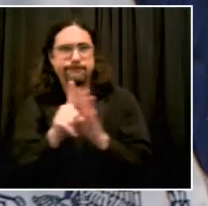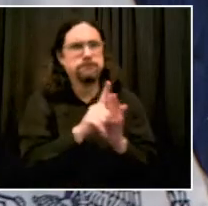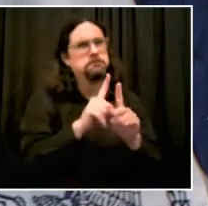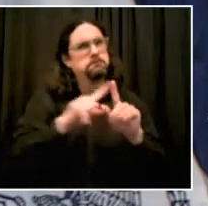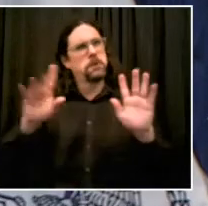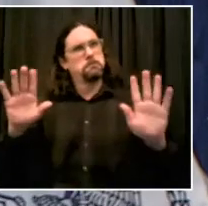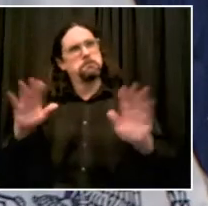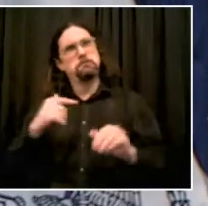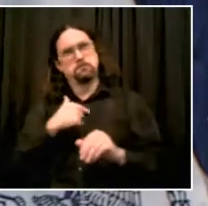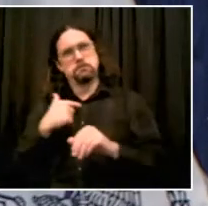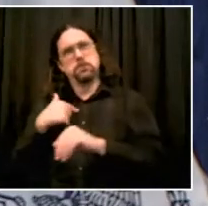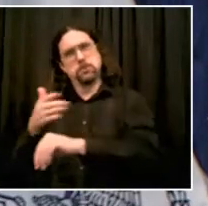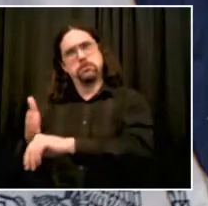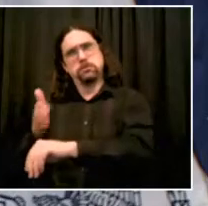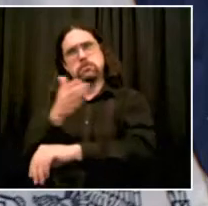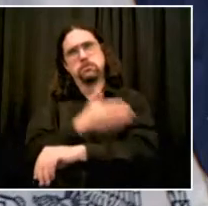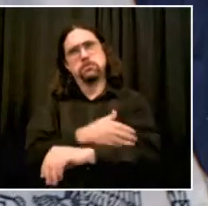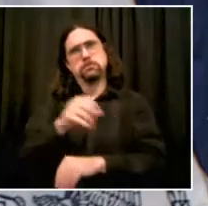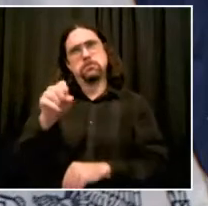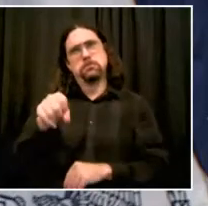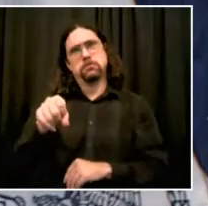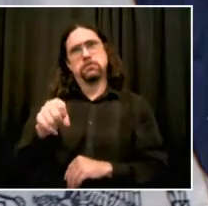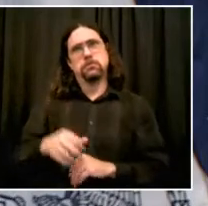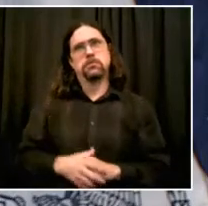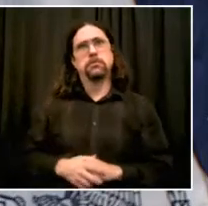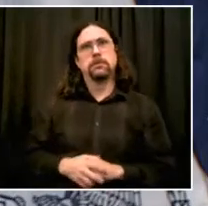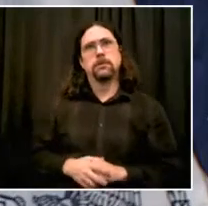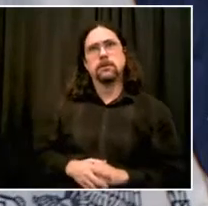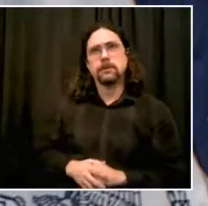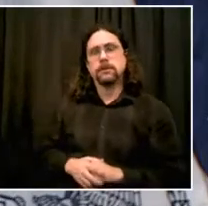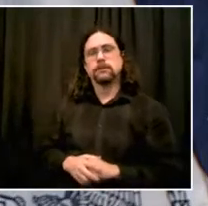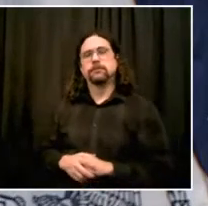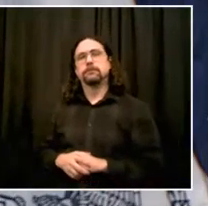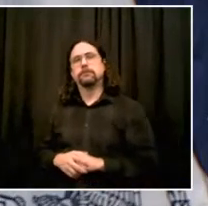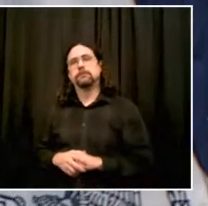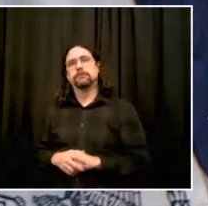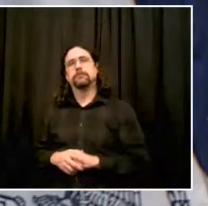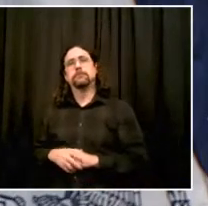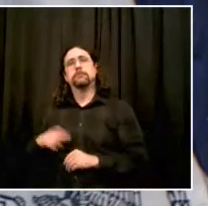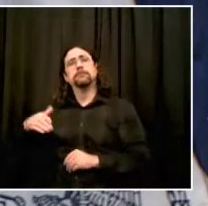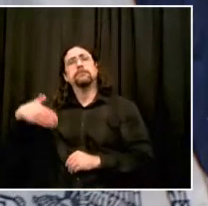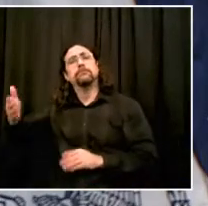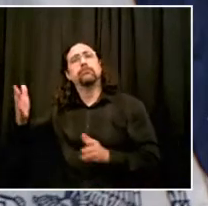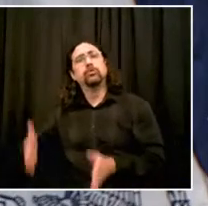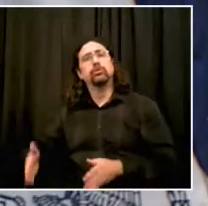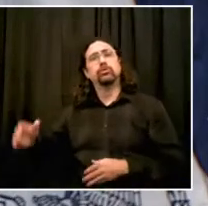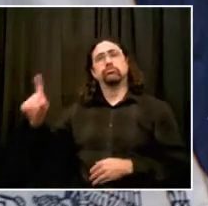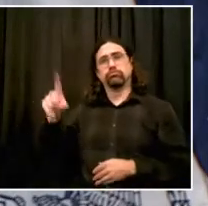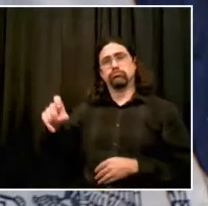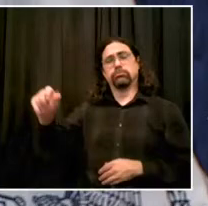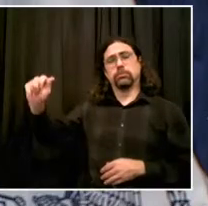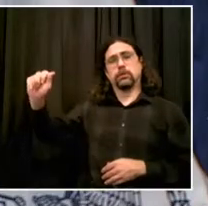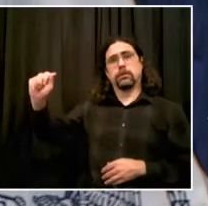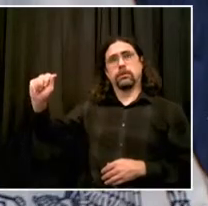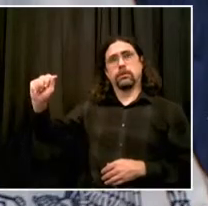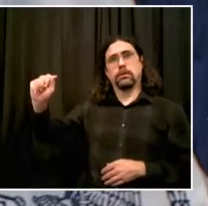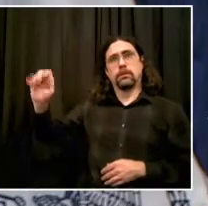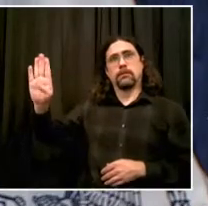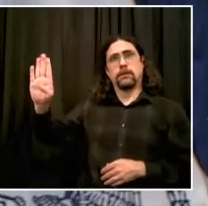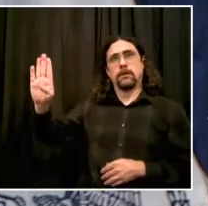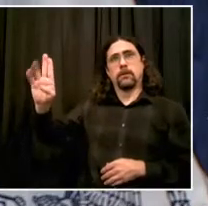so much. As you mentioned about the global warming, my question is, in New York